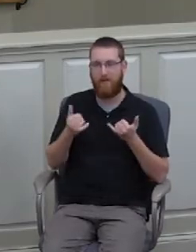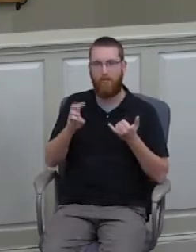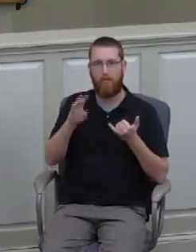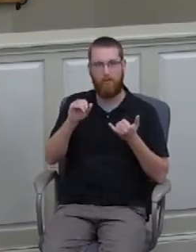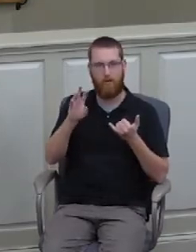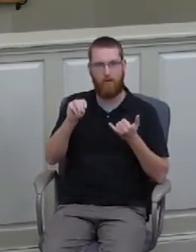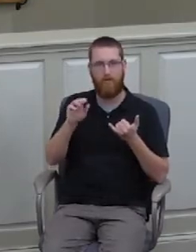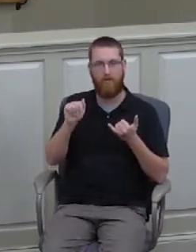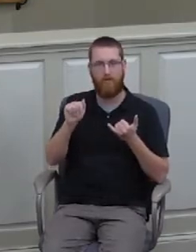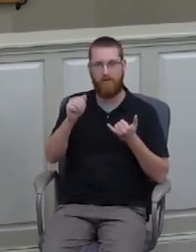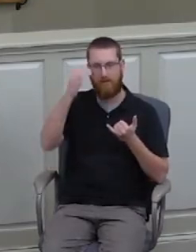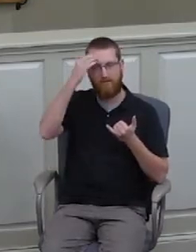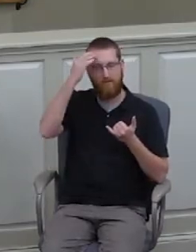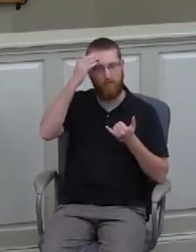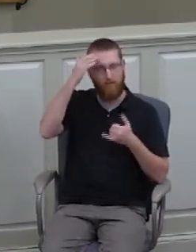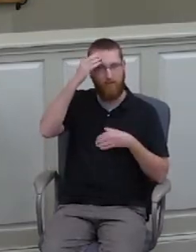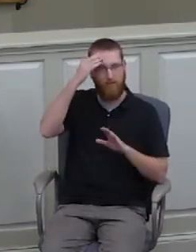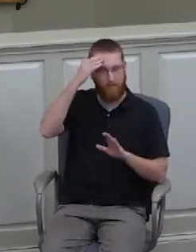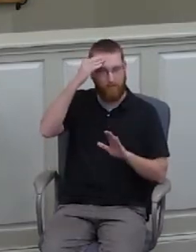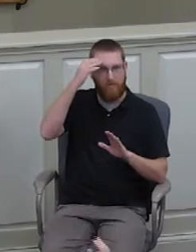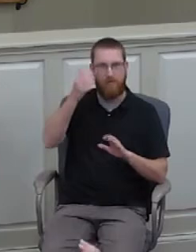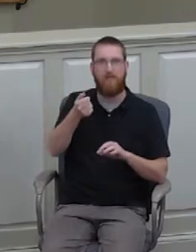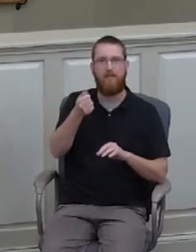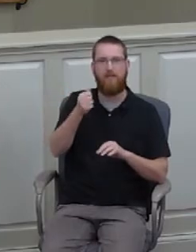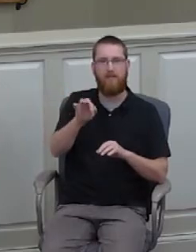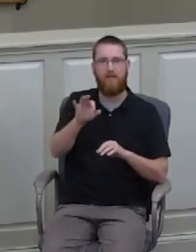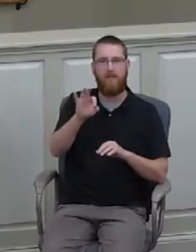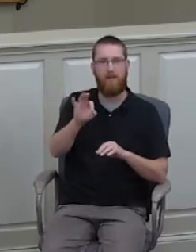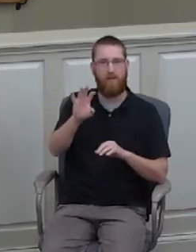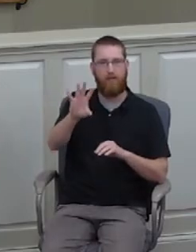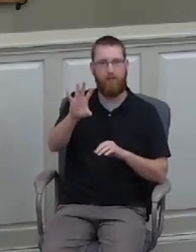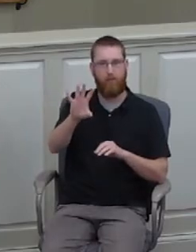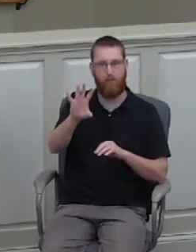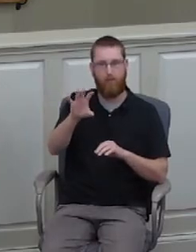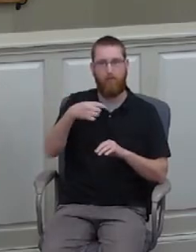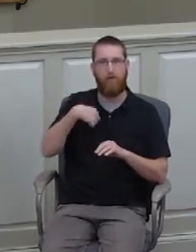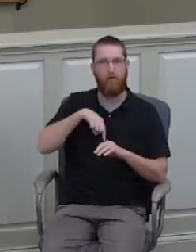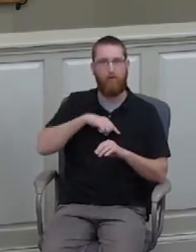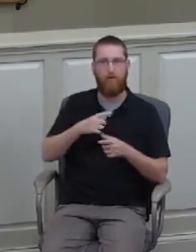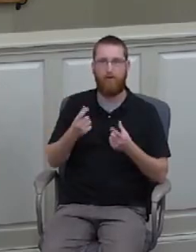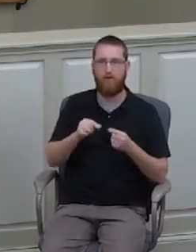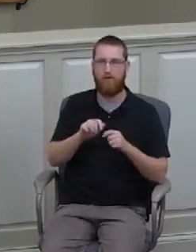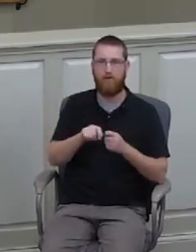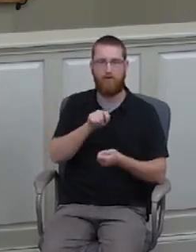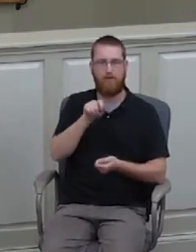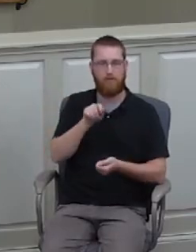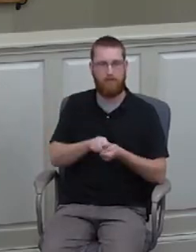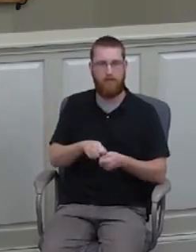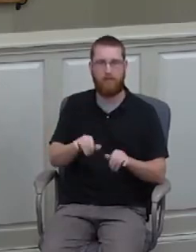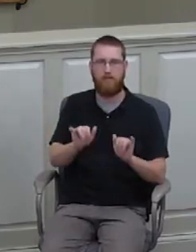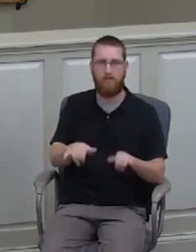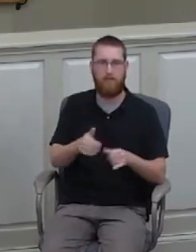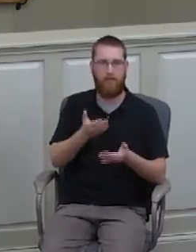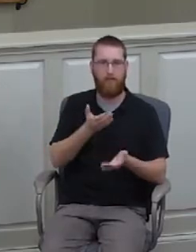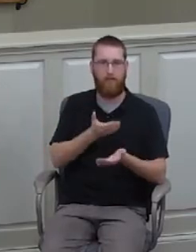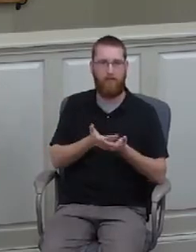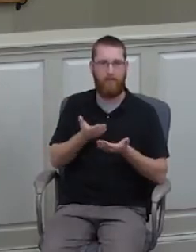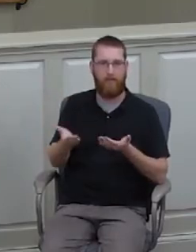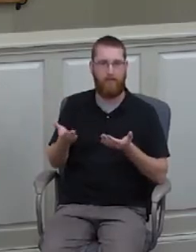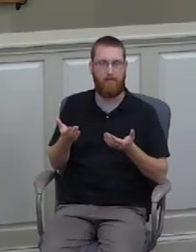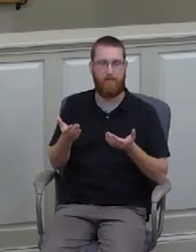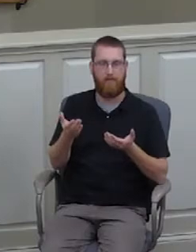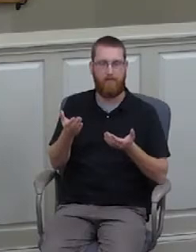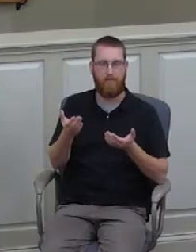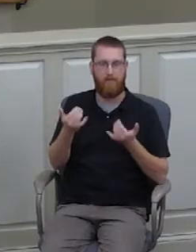Don't do this, I said it. And so in 1994, we were doing exactly what we're doing in 2019. There